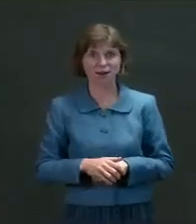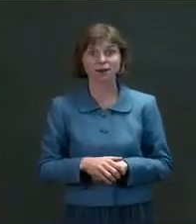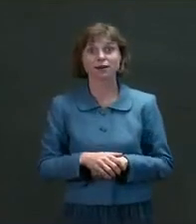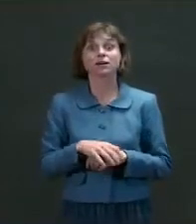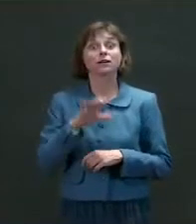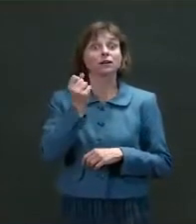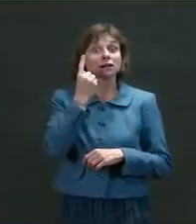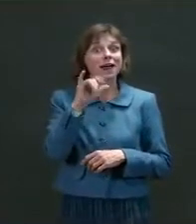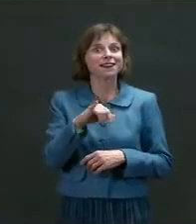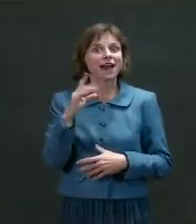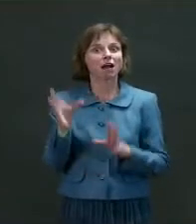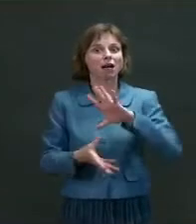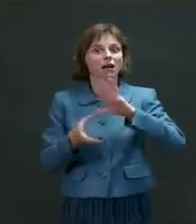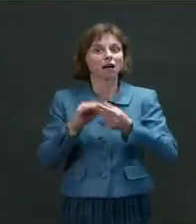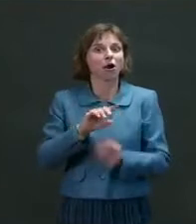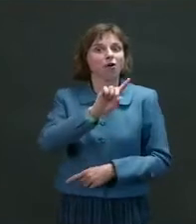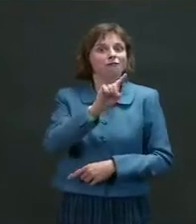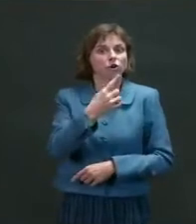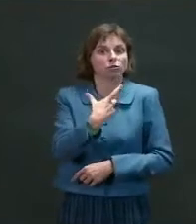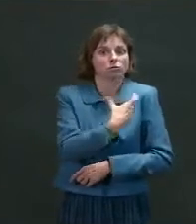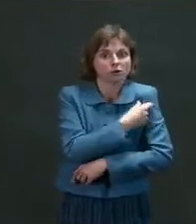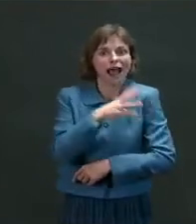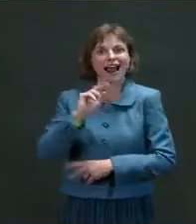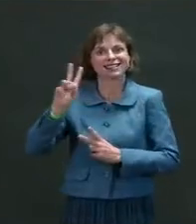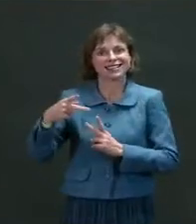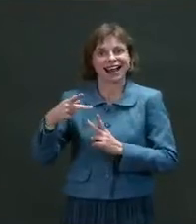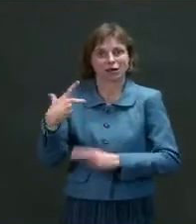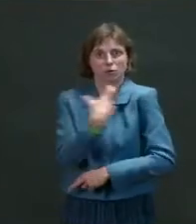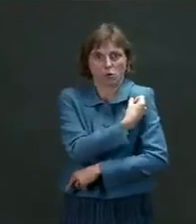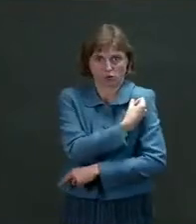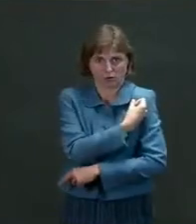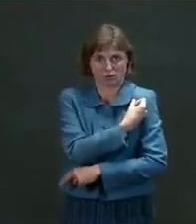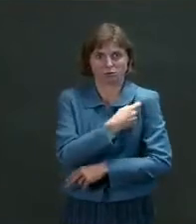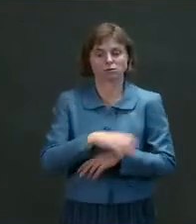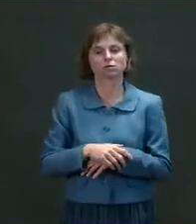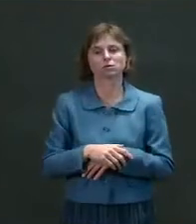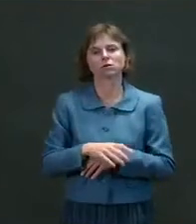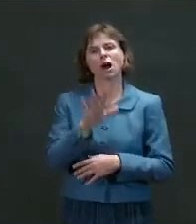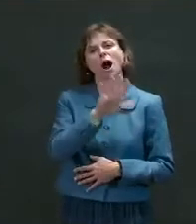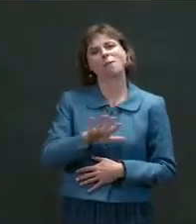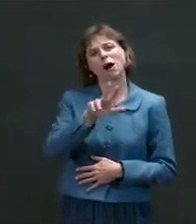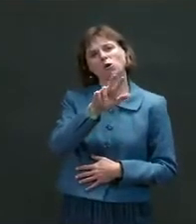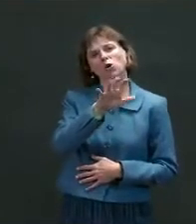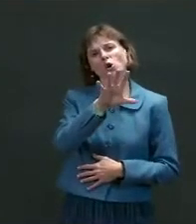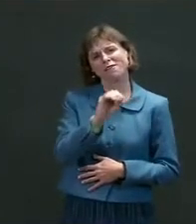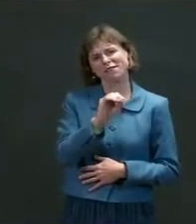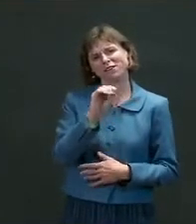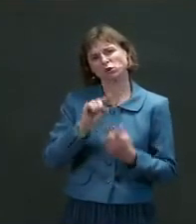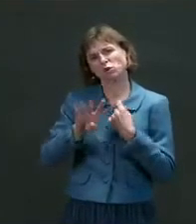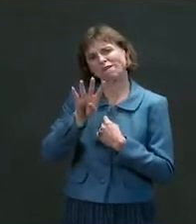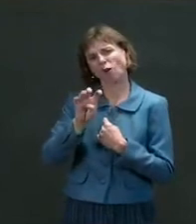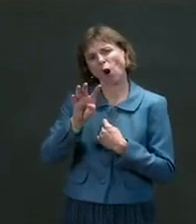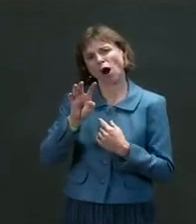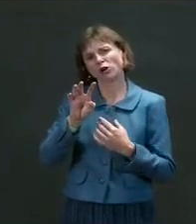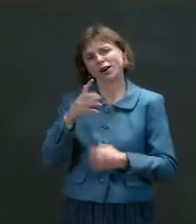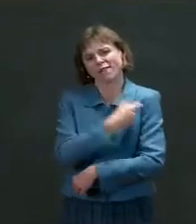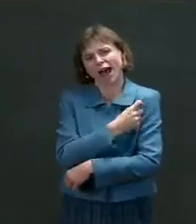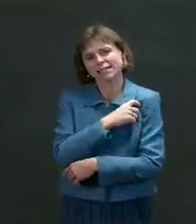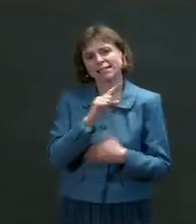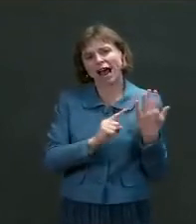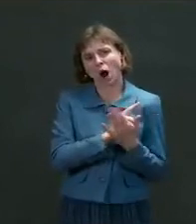first and second doses. It's about 350 to 400 vaccines per hour. And like was